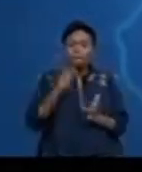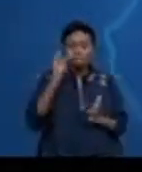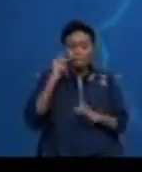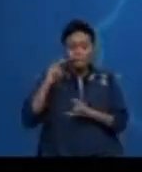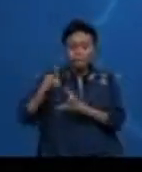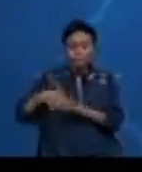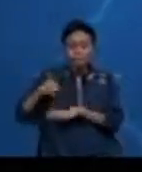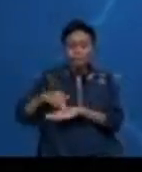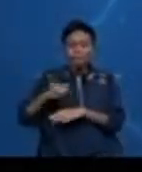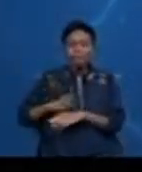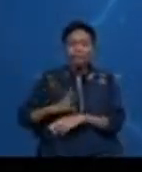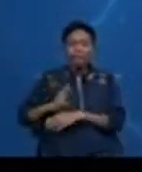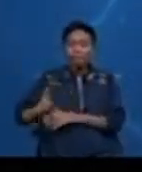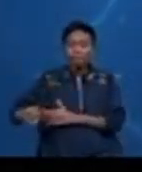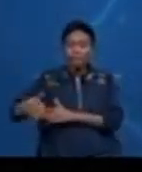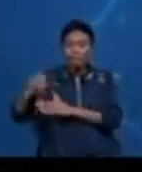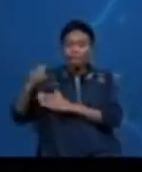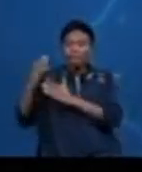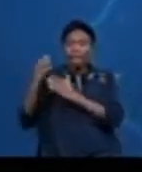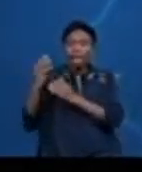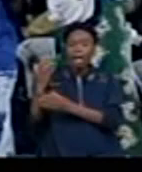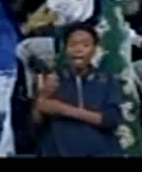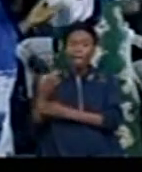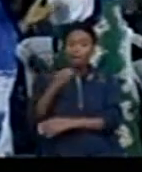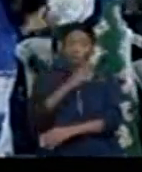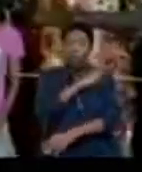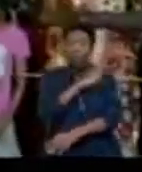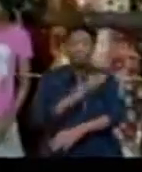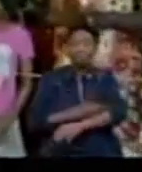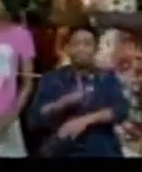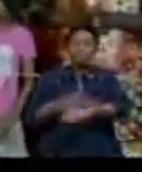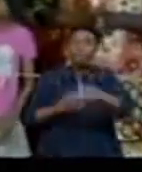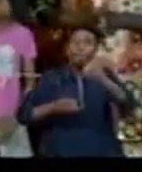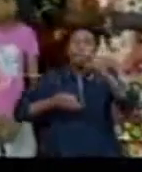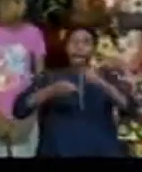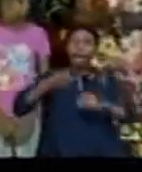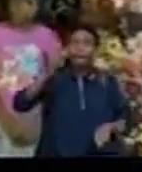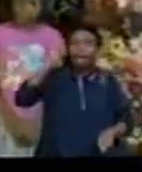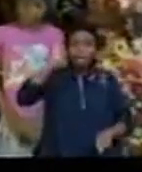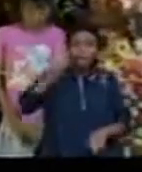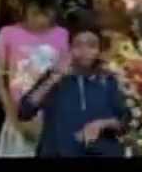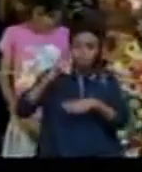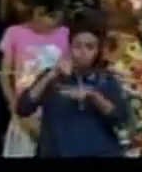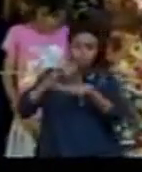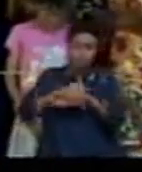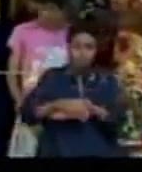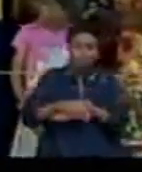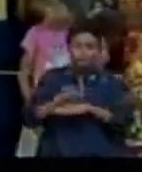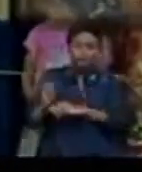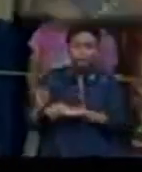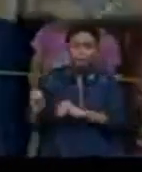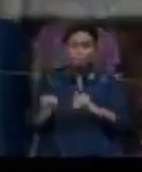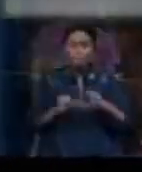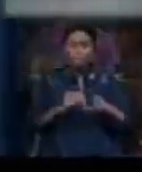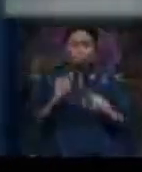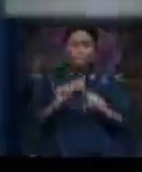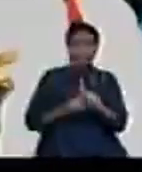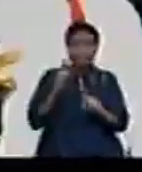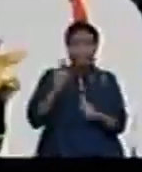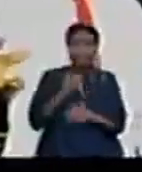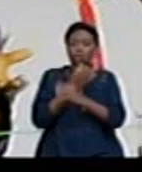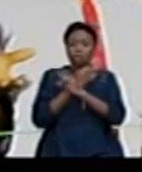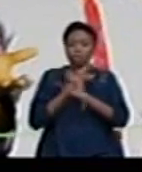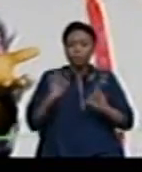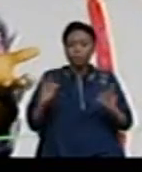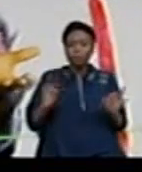right hand of majesty on high. He will set everyone free. Christ